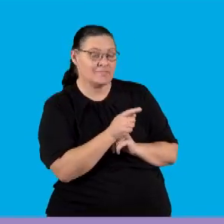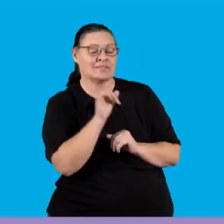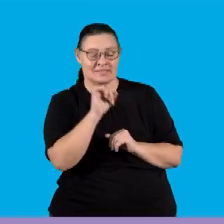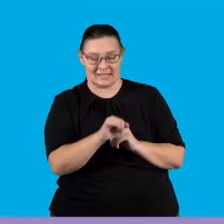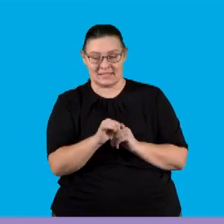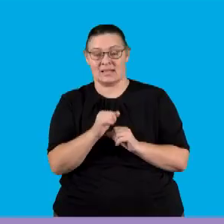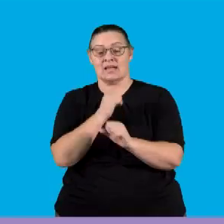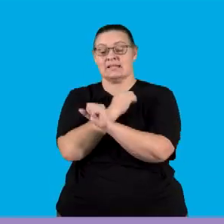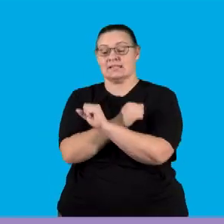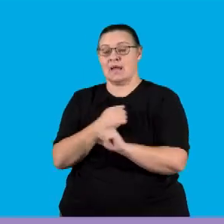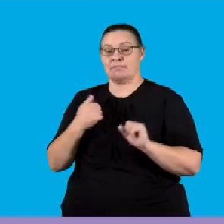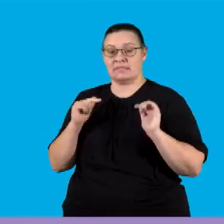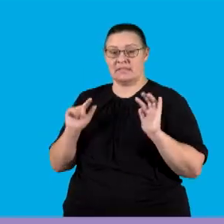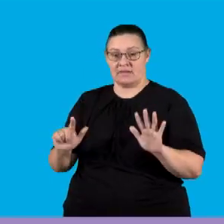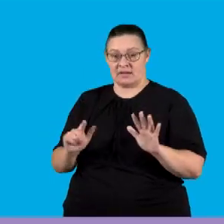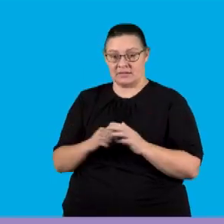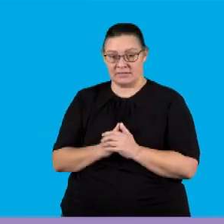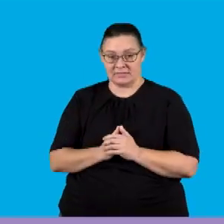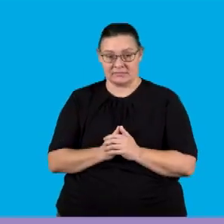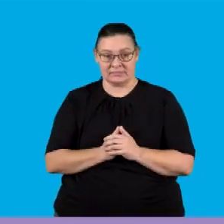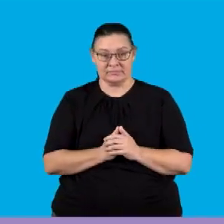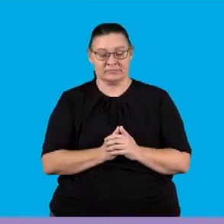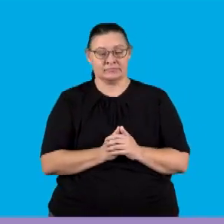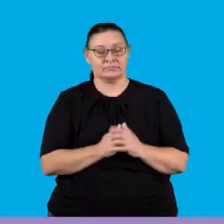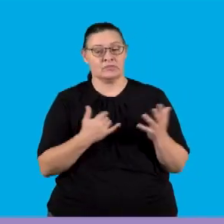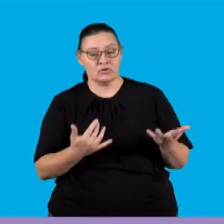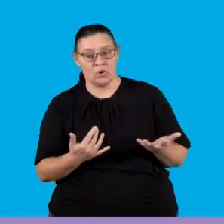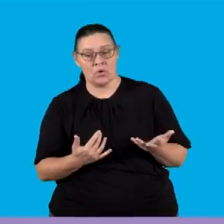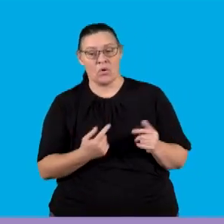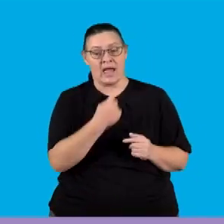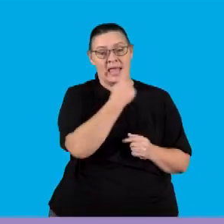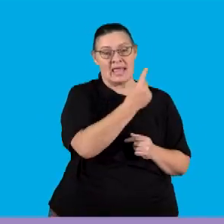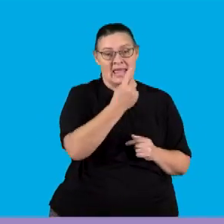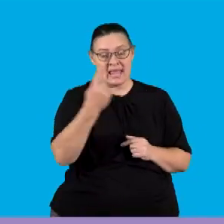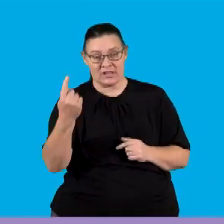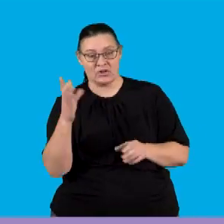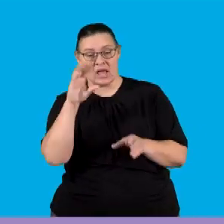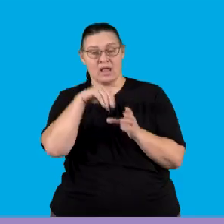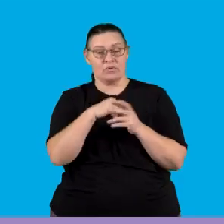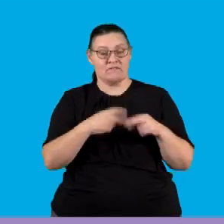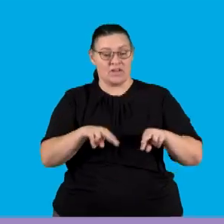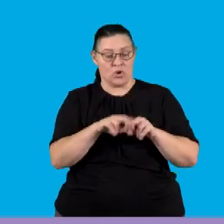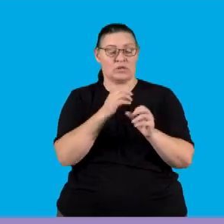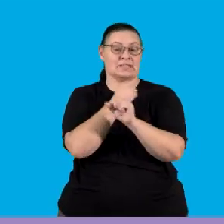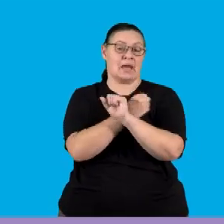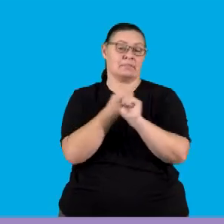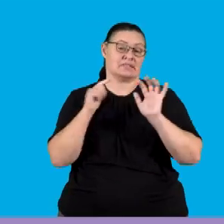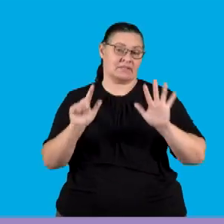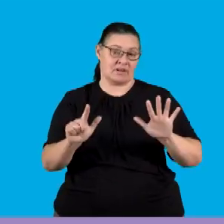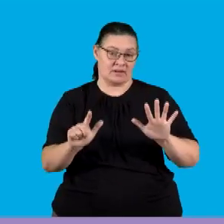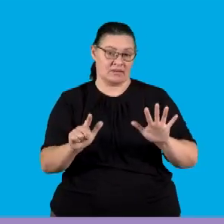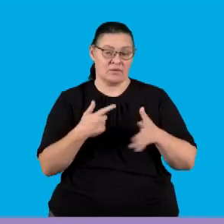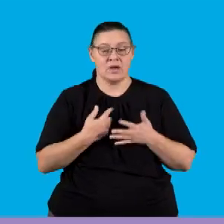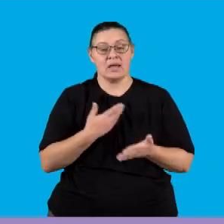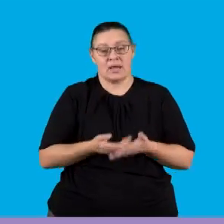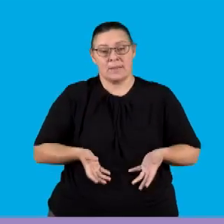use? Yes, we are going to multiply by 7. So each of these input values is going to be multiplied